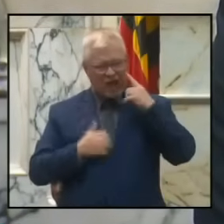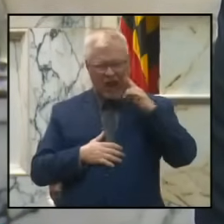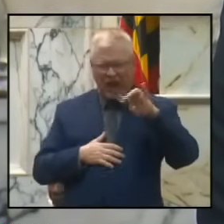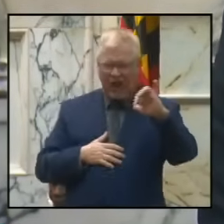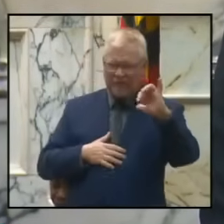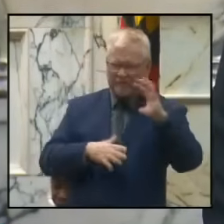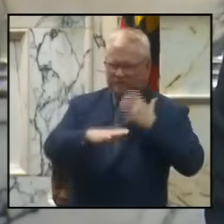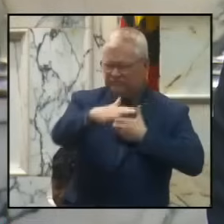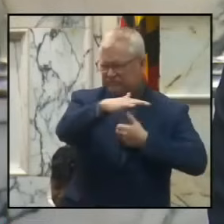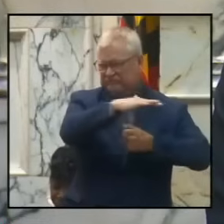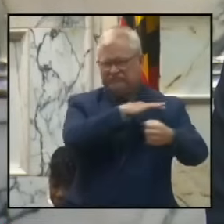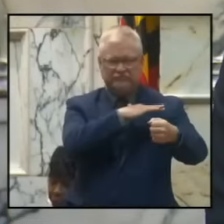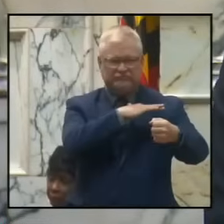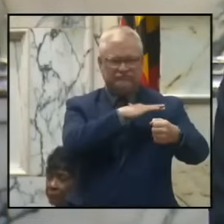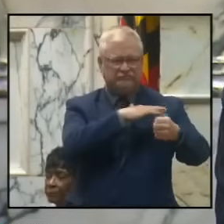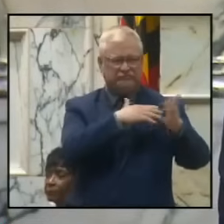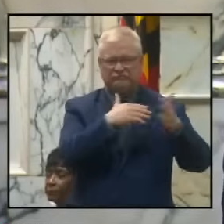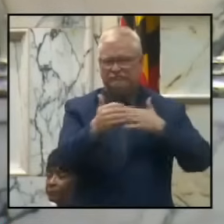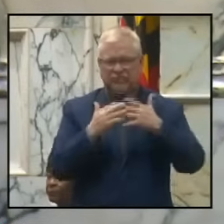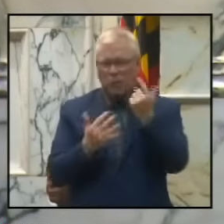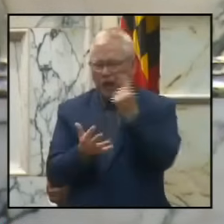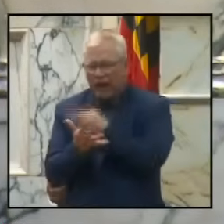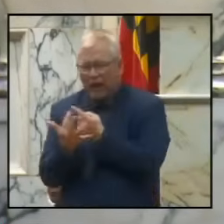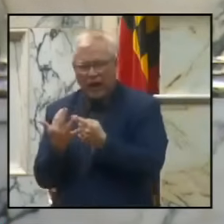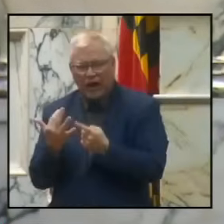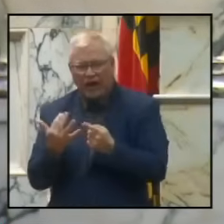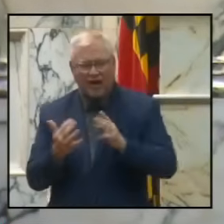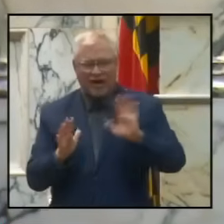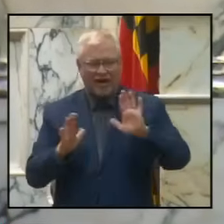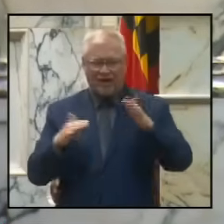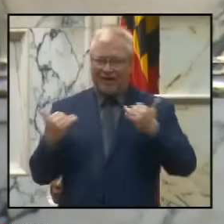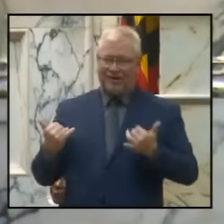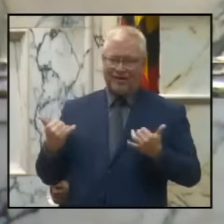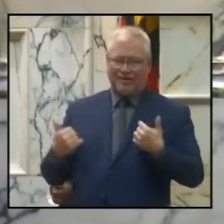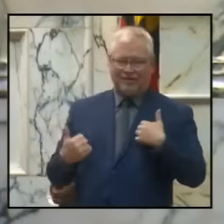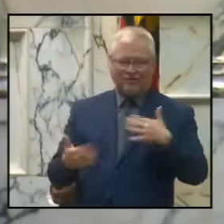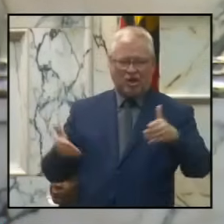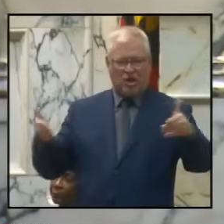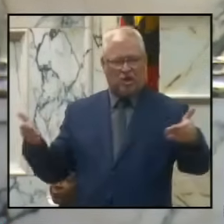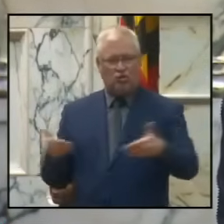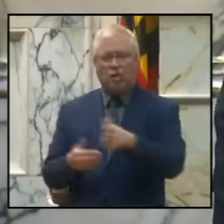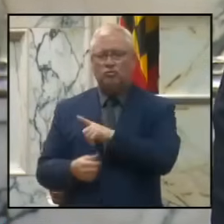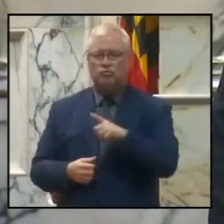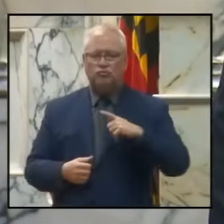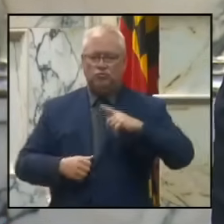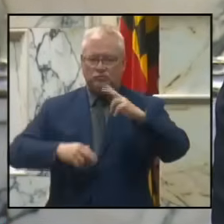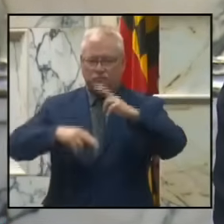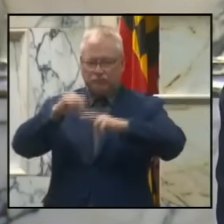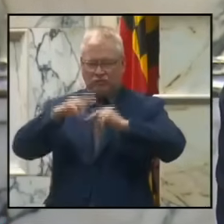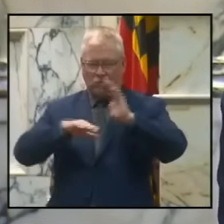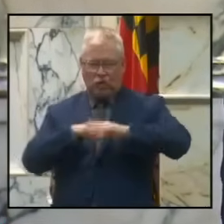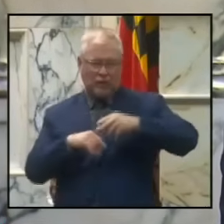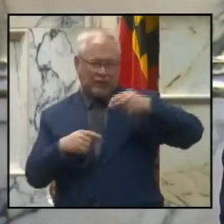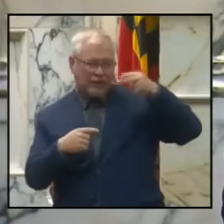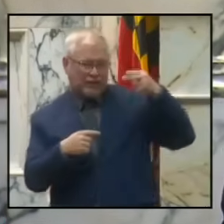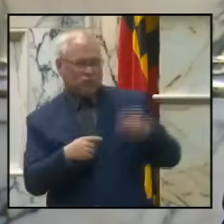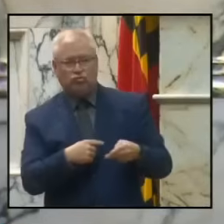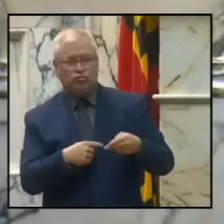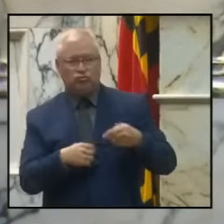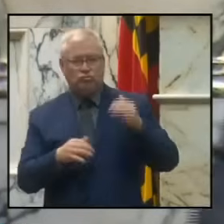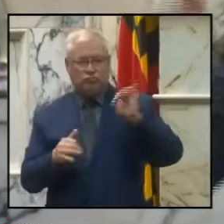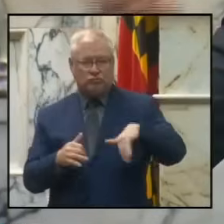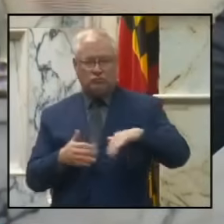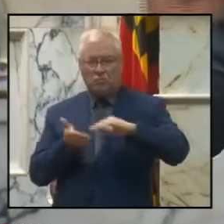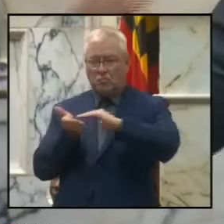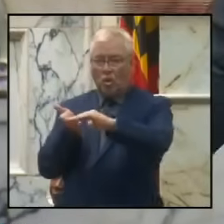is why this session I have introduced legislation to build on the historic cannabis pardons that I signed into law last